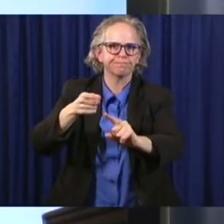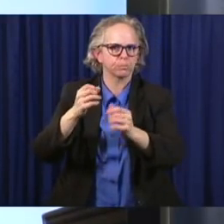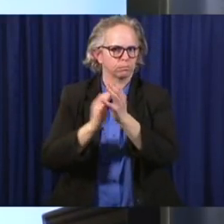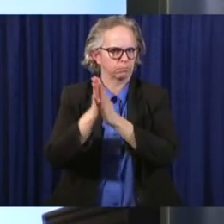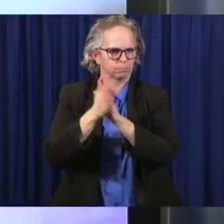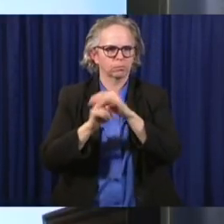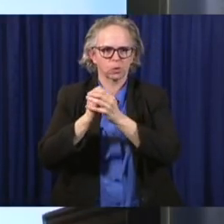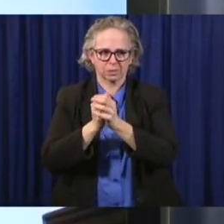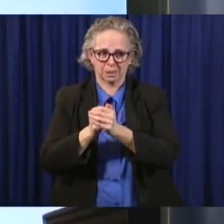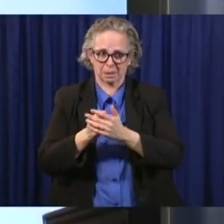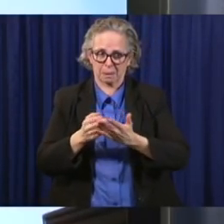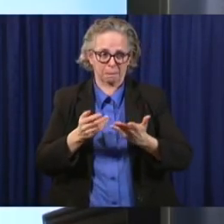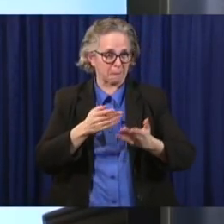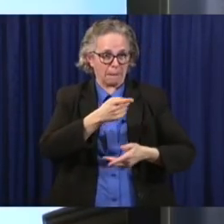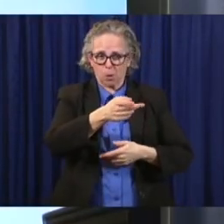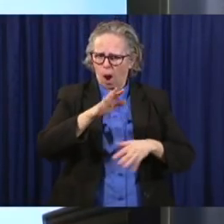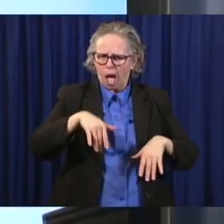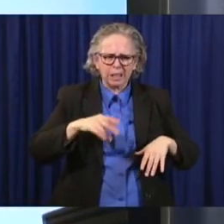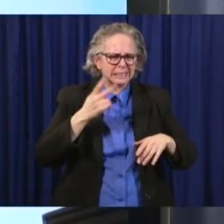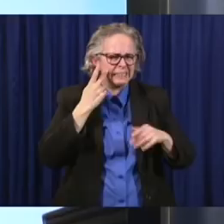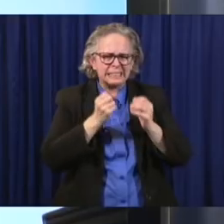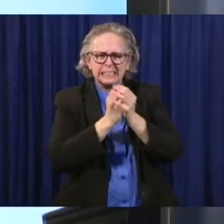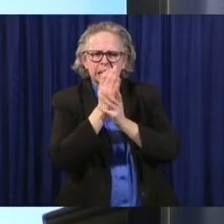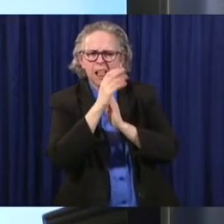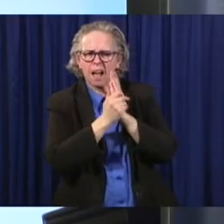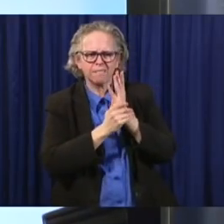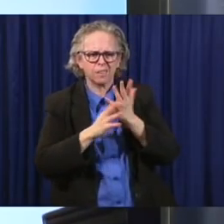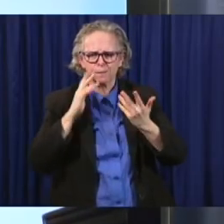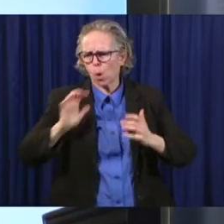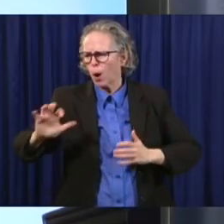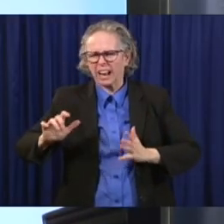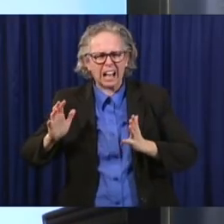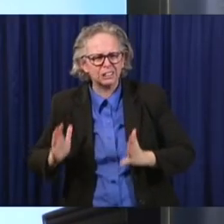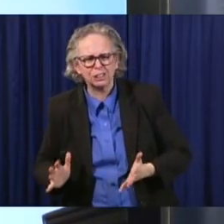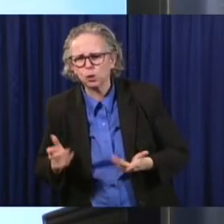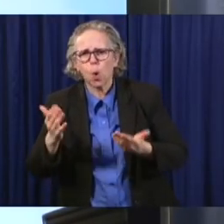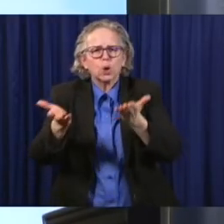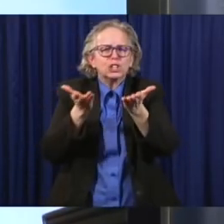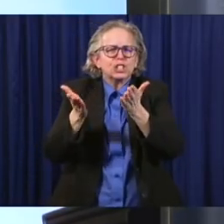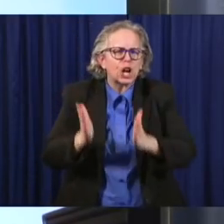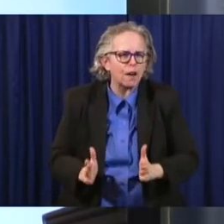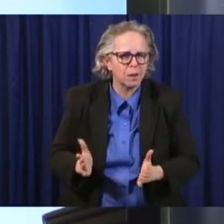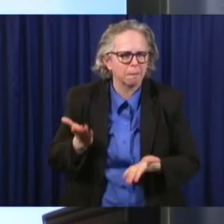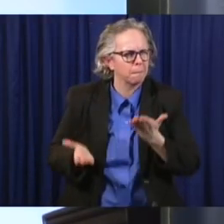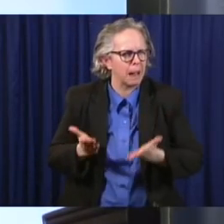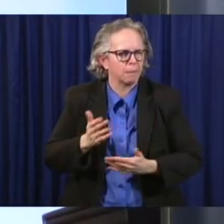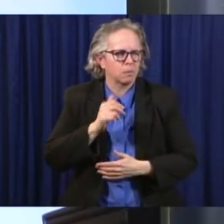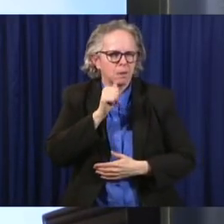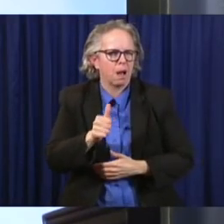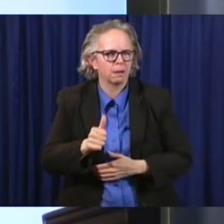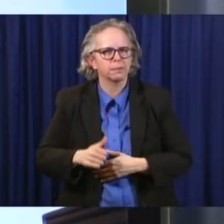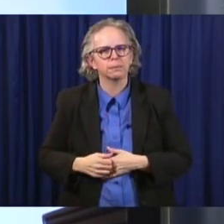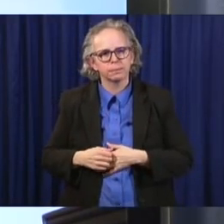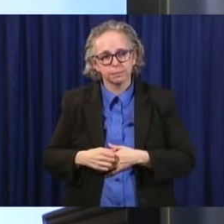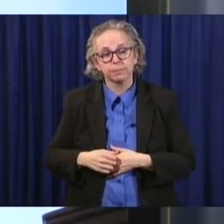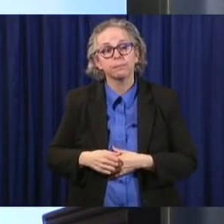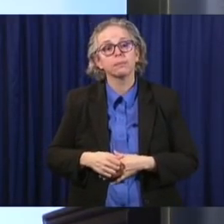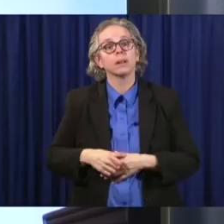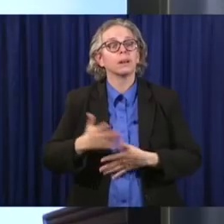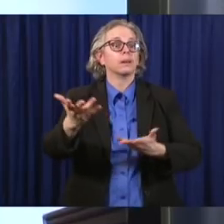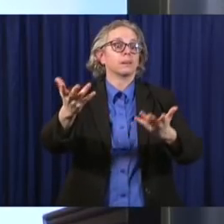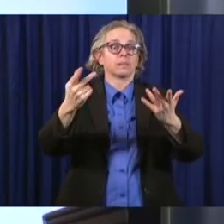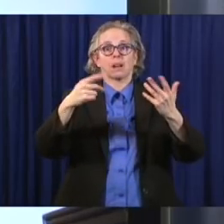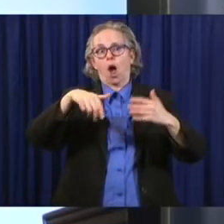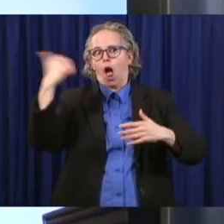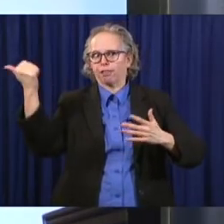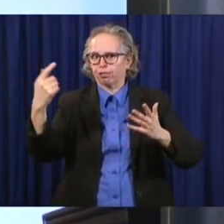going to see gloves on your cashiers or on your servers. One other area, Governor, that when